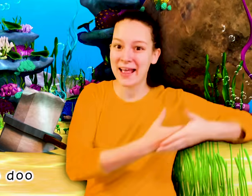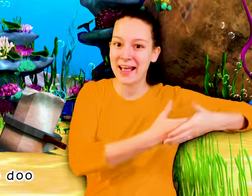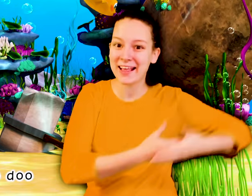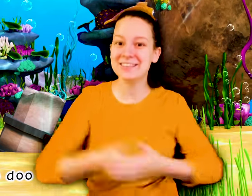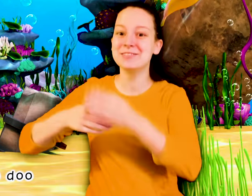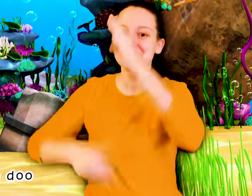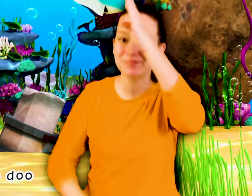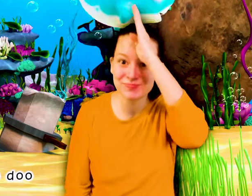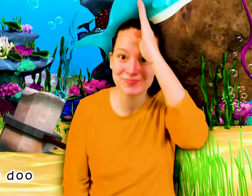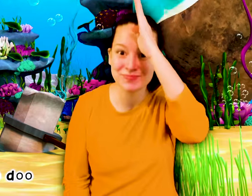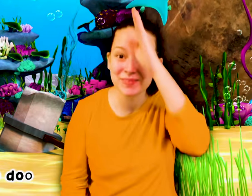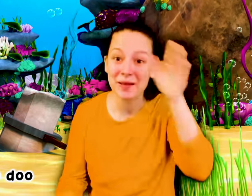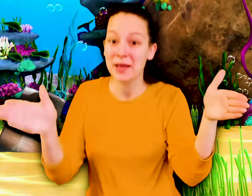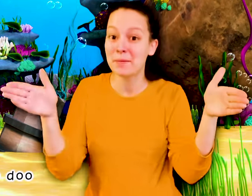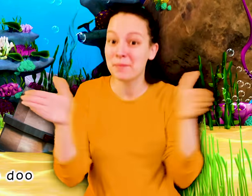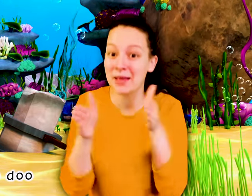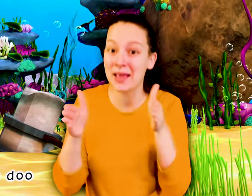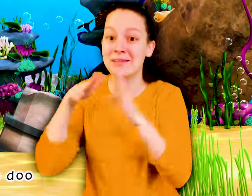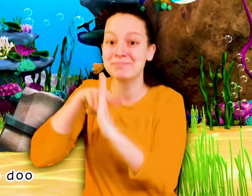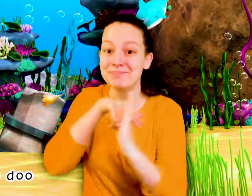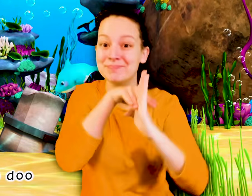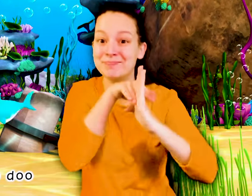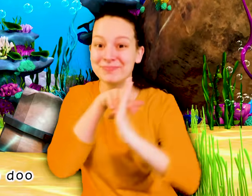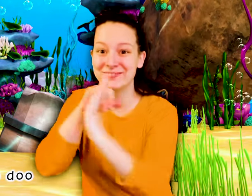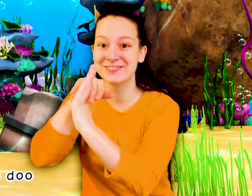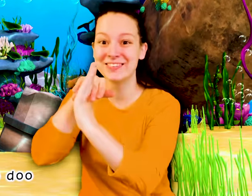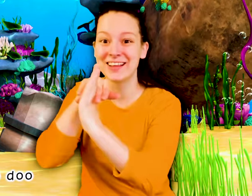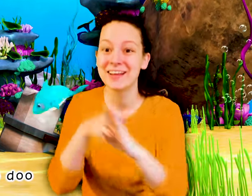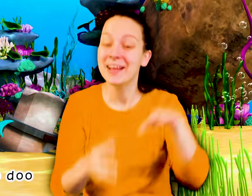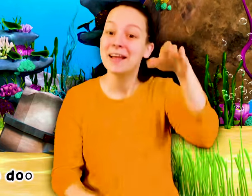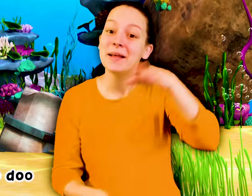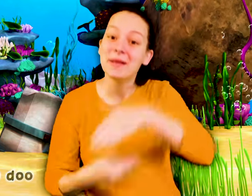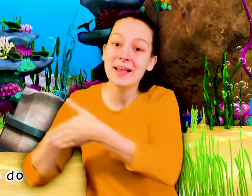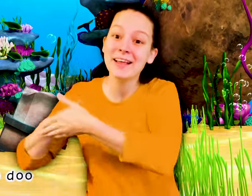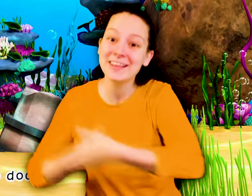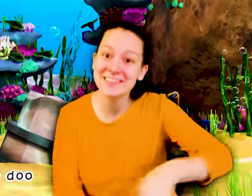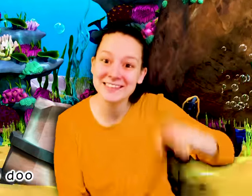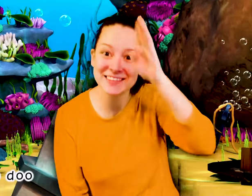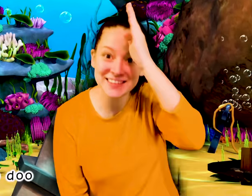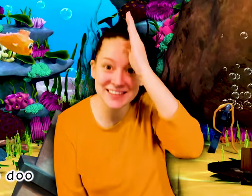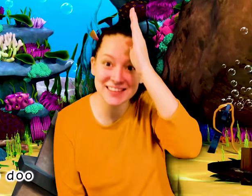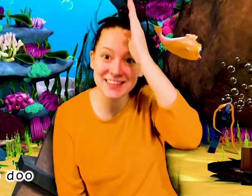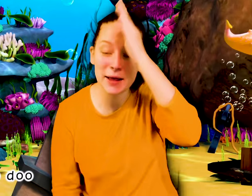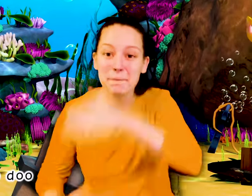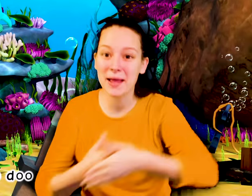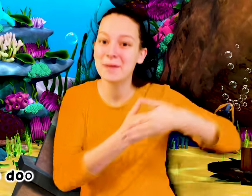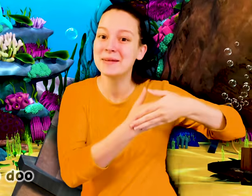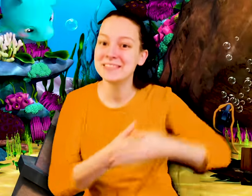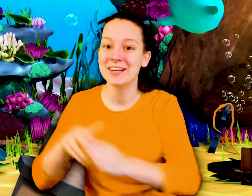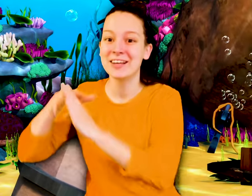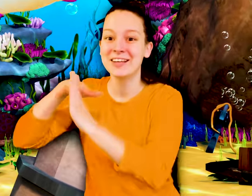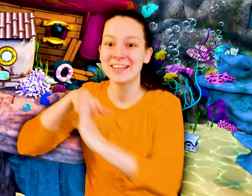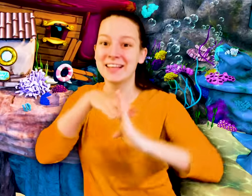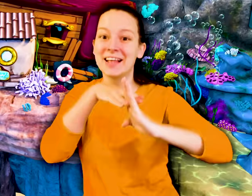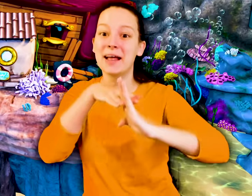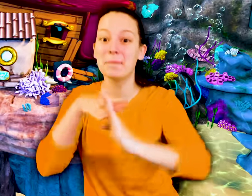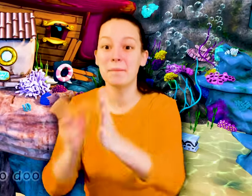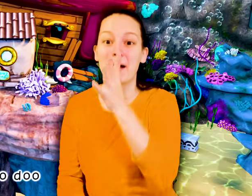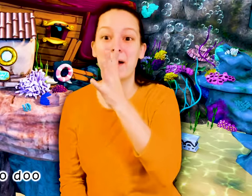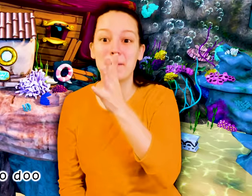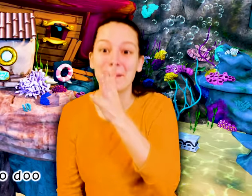Baby shark, baby shark, baby shark, baby